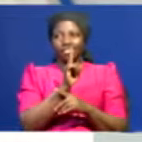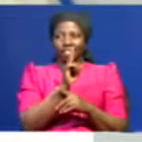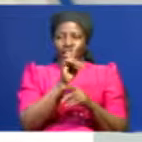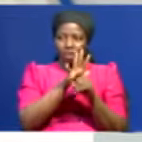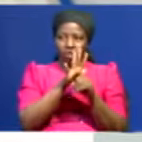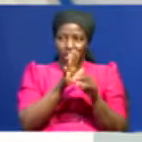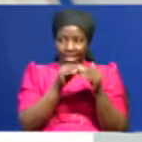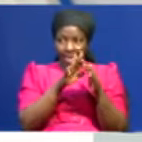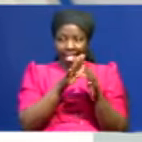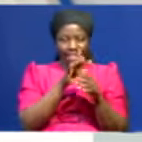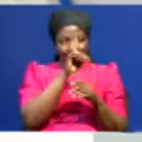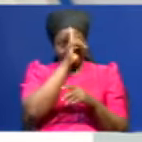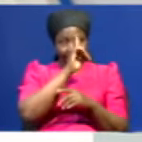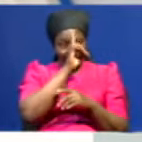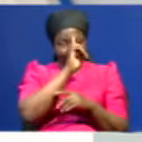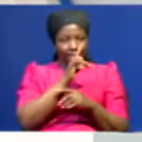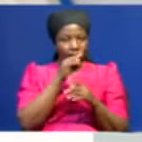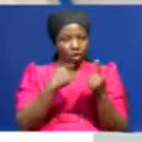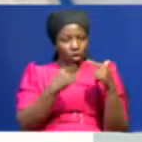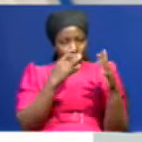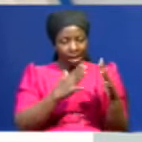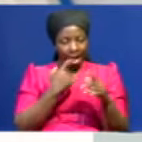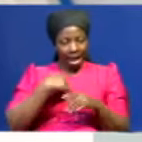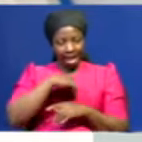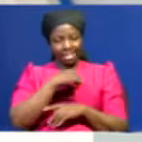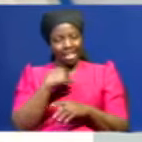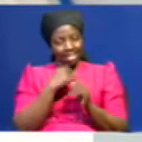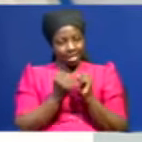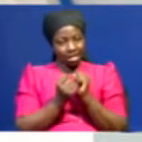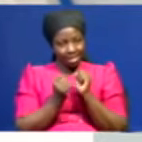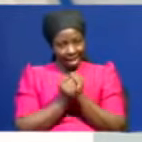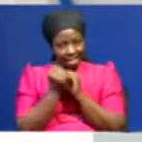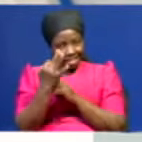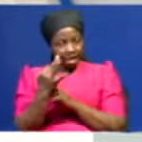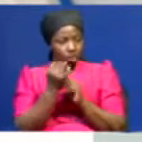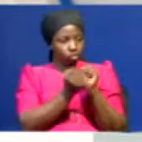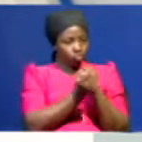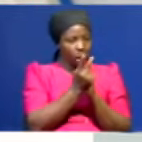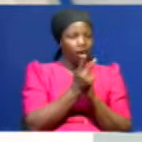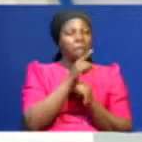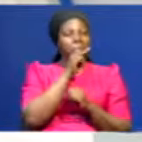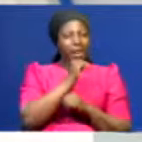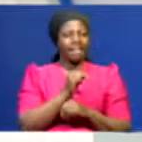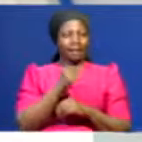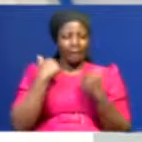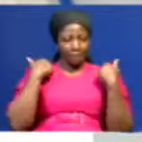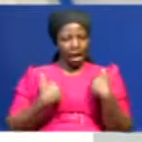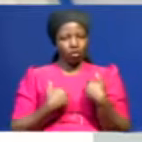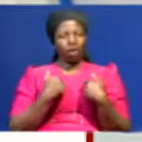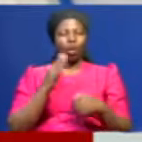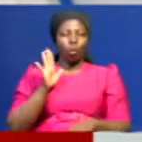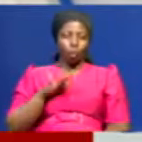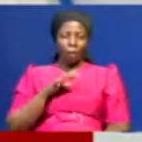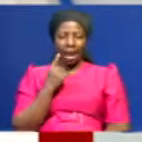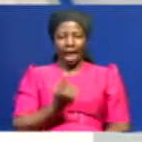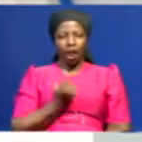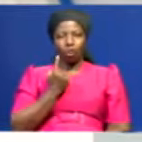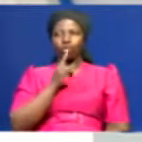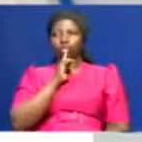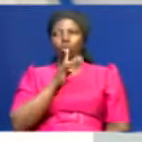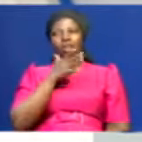were 13 of us, actually 12 men, and I was the only woman. So obviously men kept